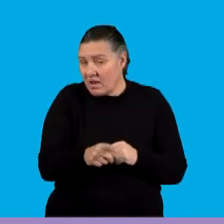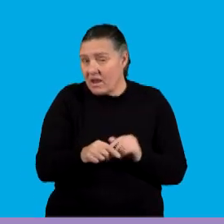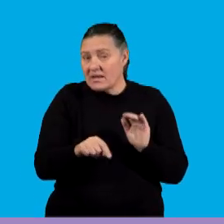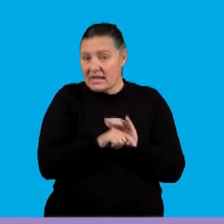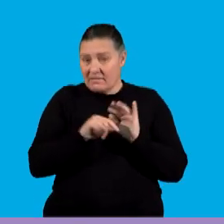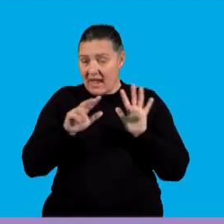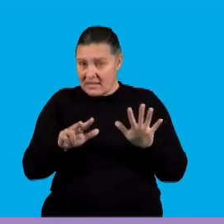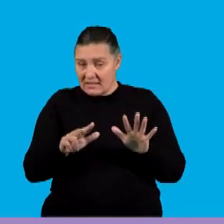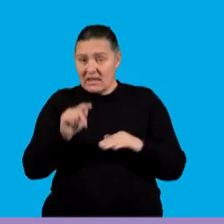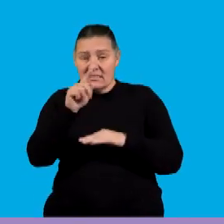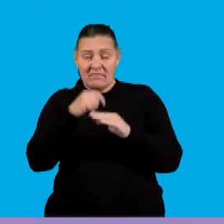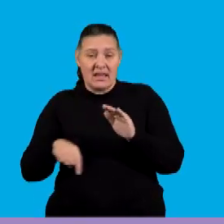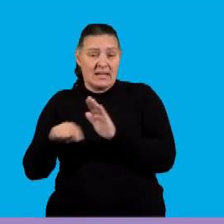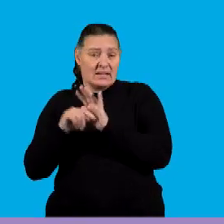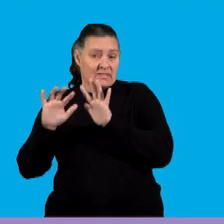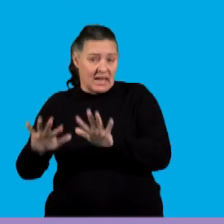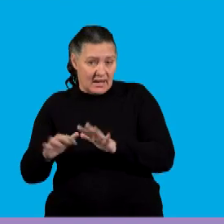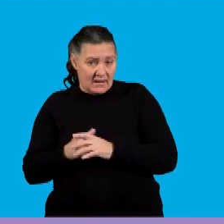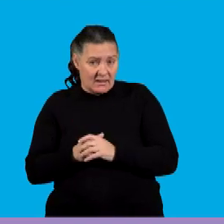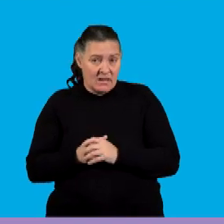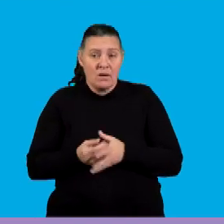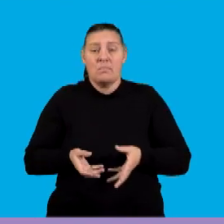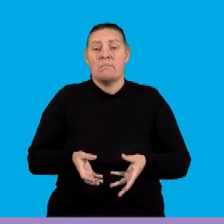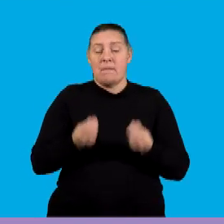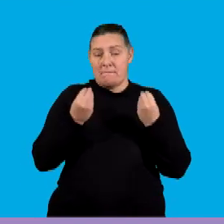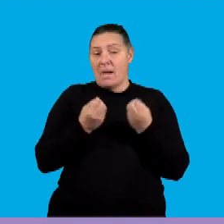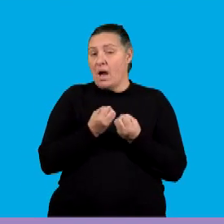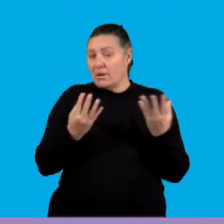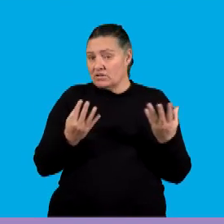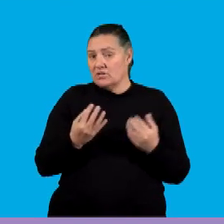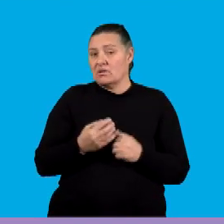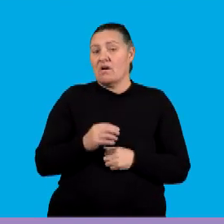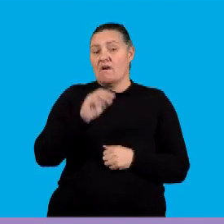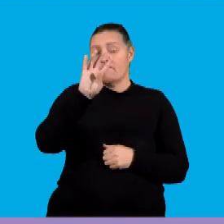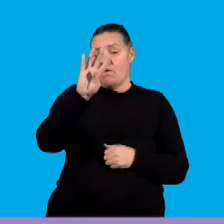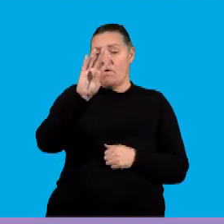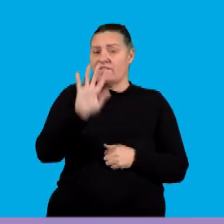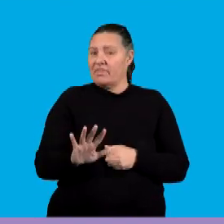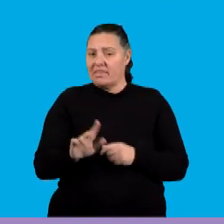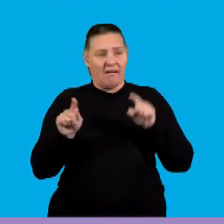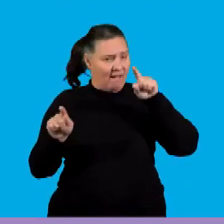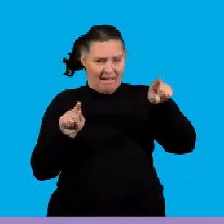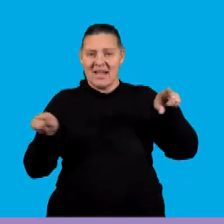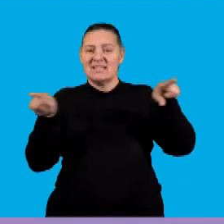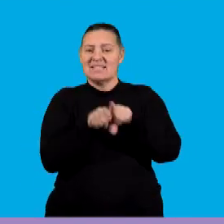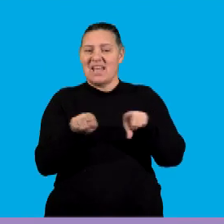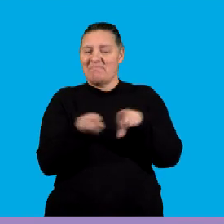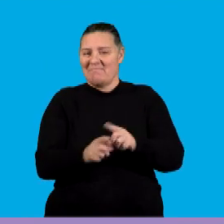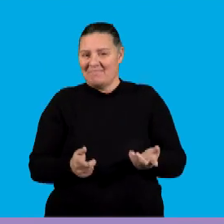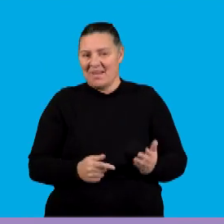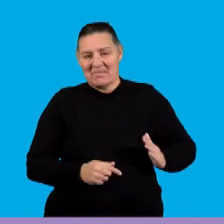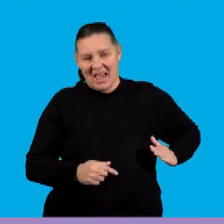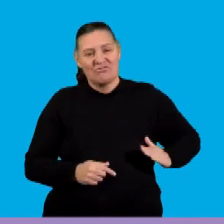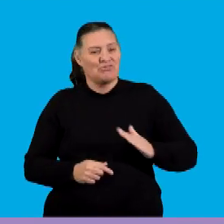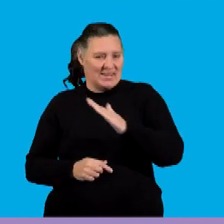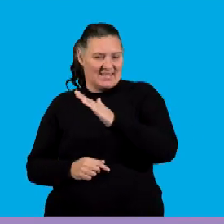8 divided by a negative 10, that will give us 4/5, and that would be the gradient